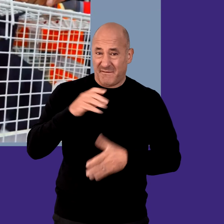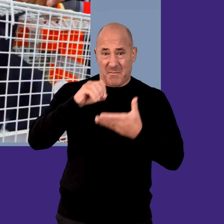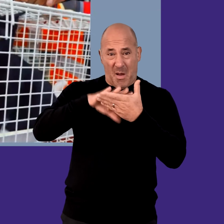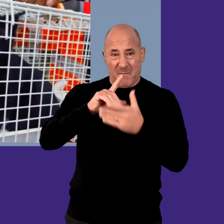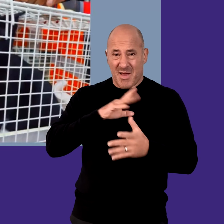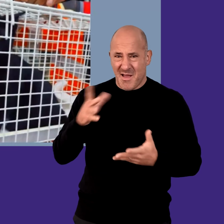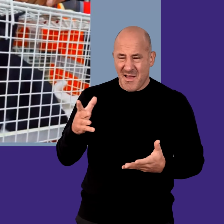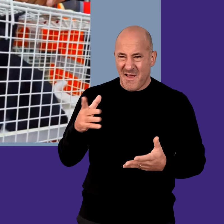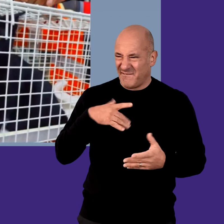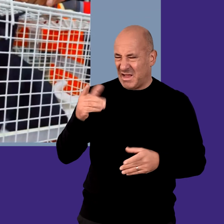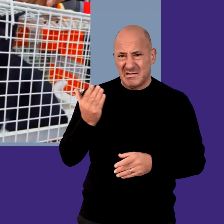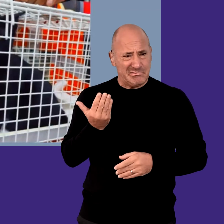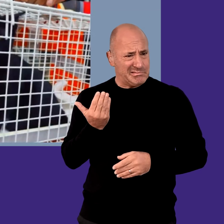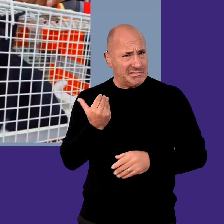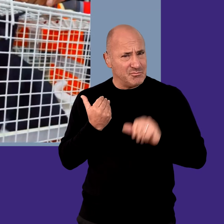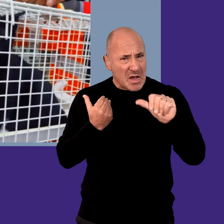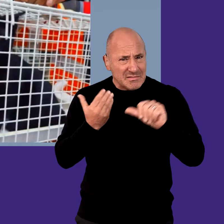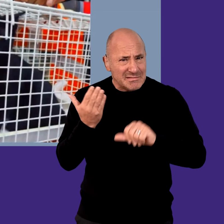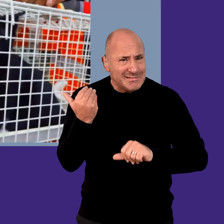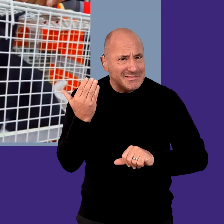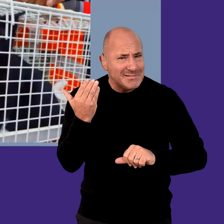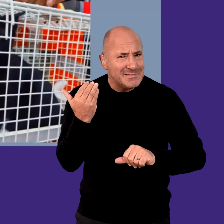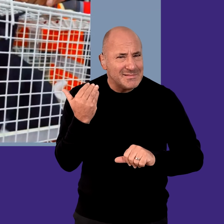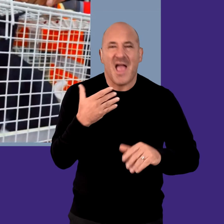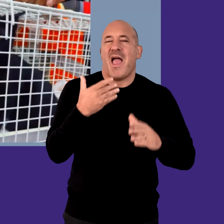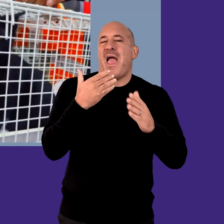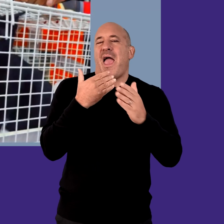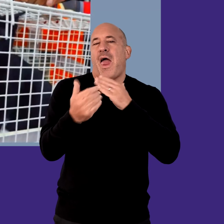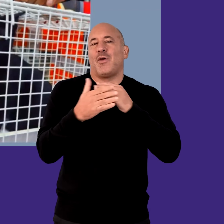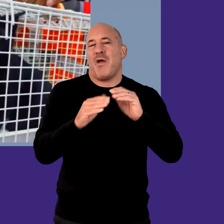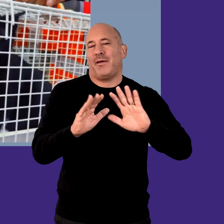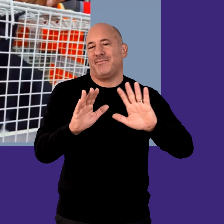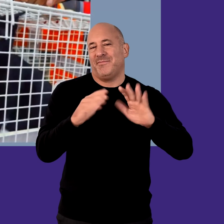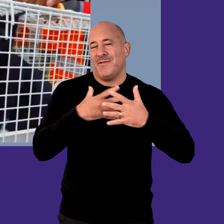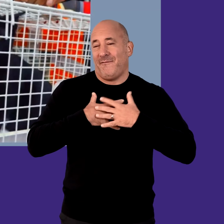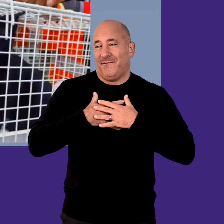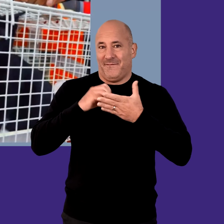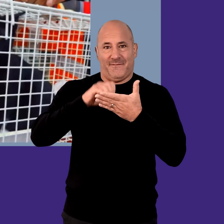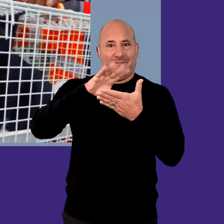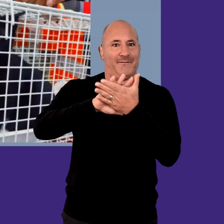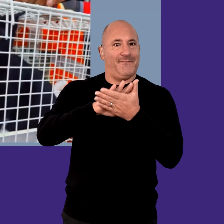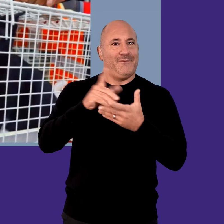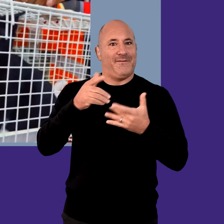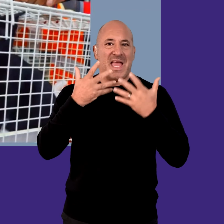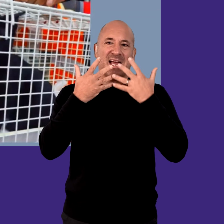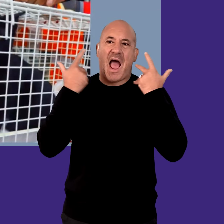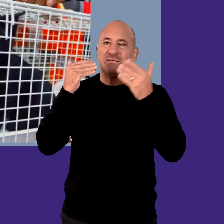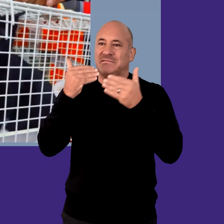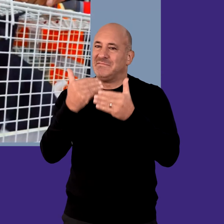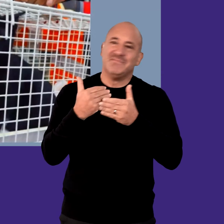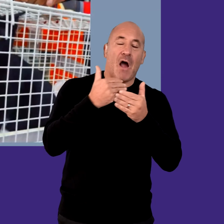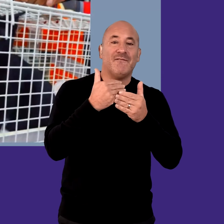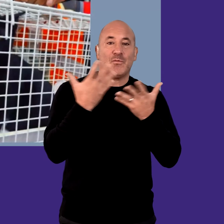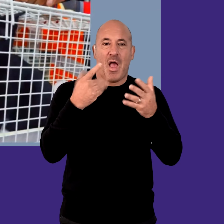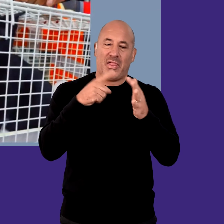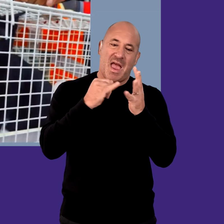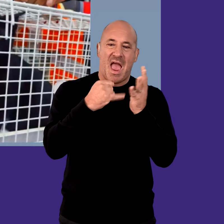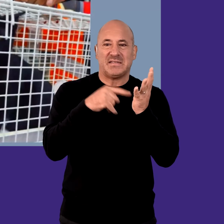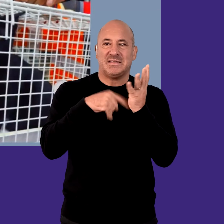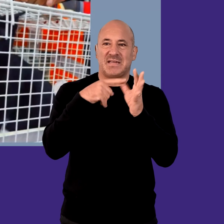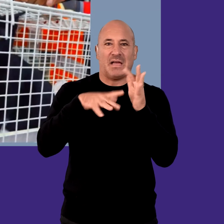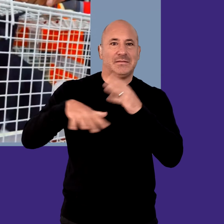I love that they've just featured, this was like, I think last week, the week before, Tracy? I don't know if you saw it. Anyway, I love that they're featuring a